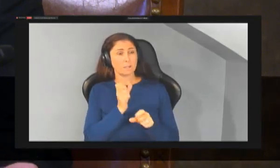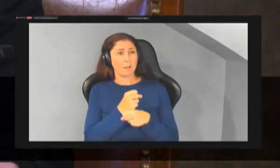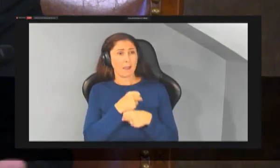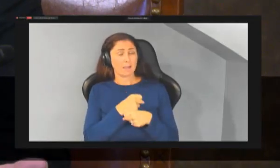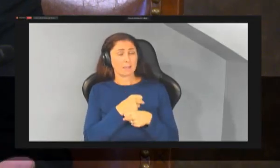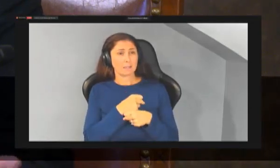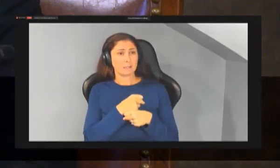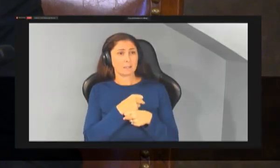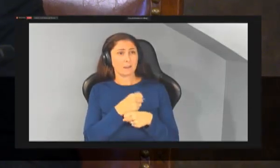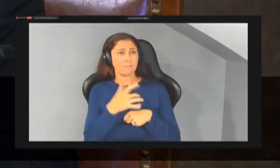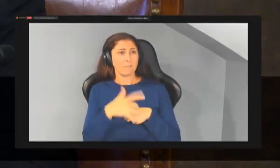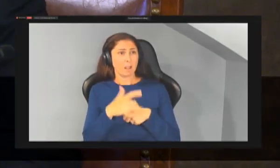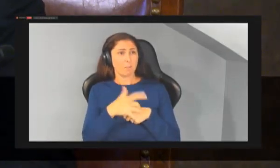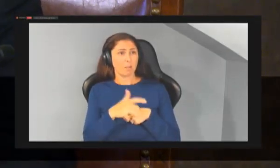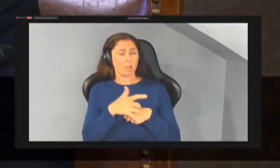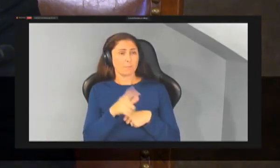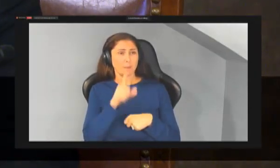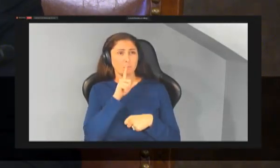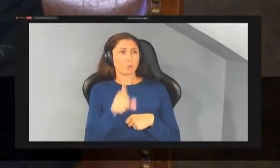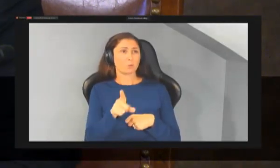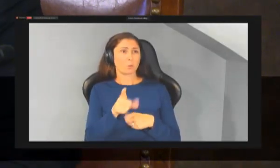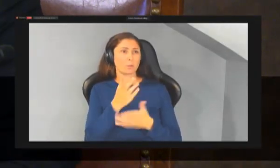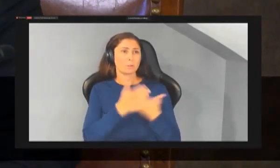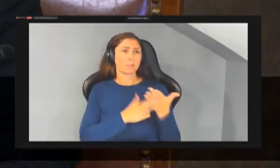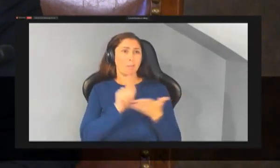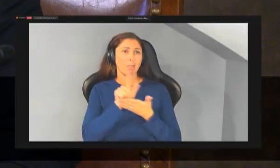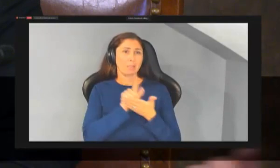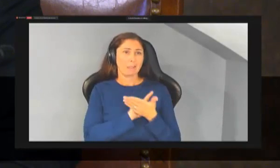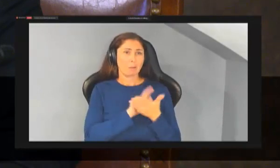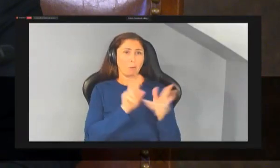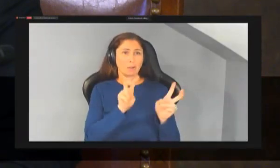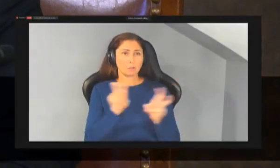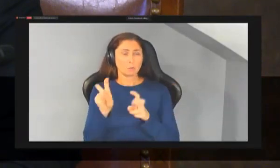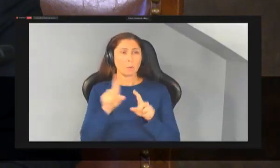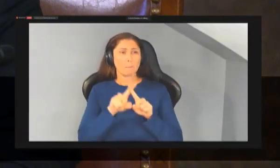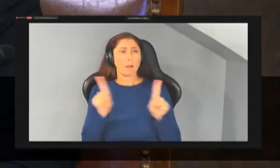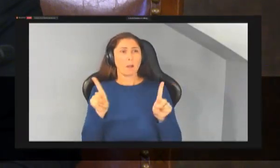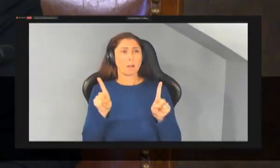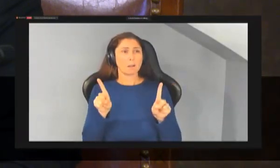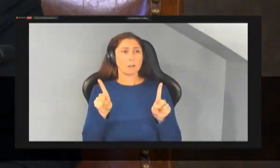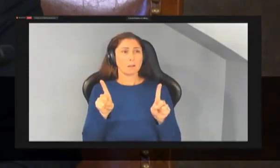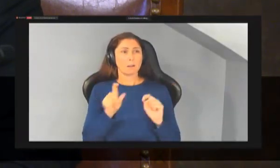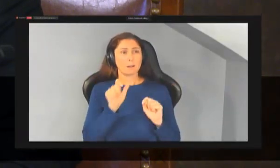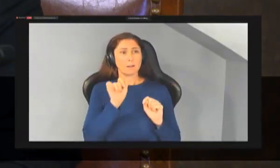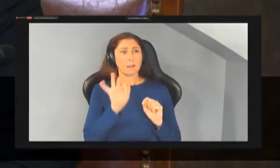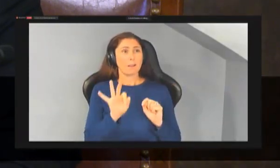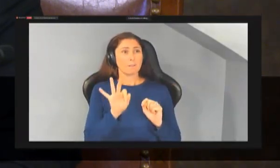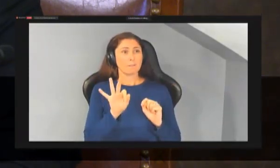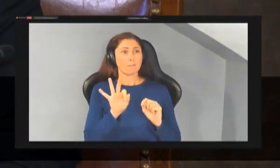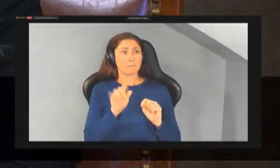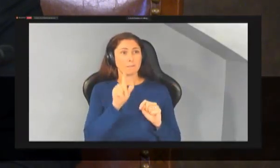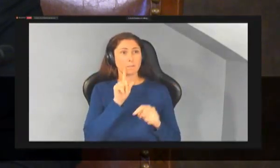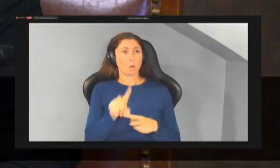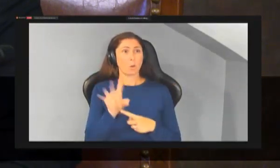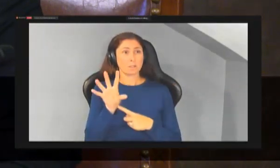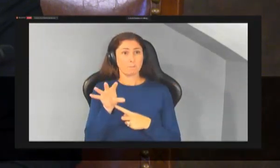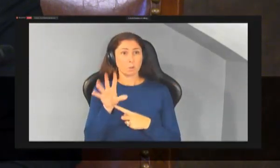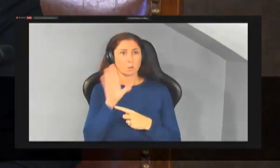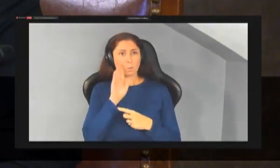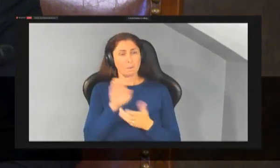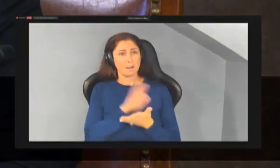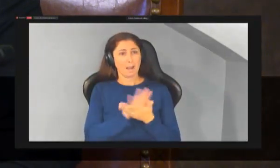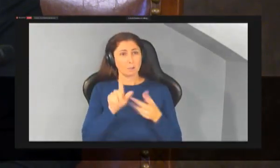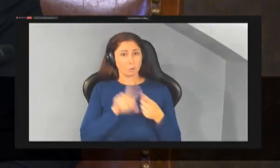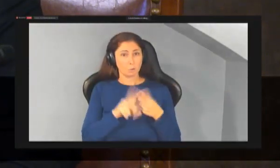was made available. I'm sure there's some legal issues surrounding that, but you know, if there is footage out there, it would be nice to be able to see